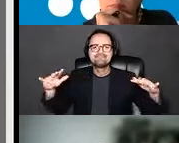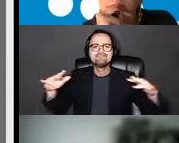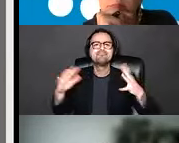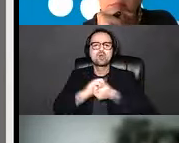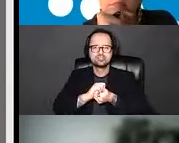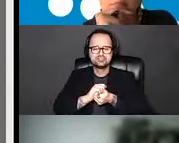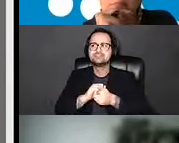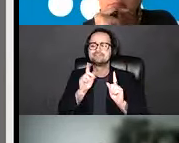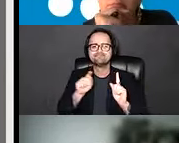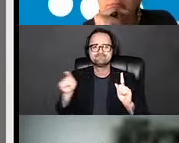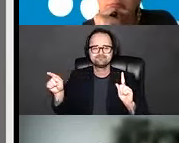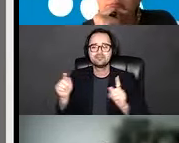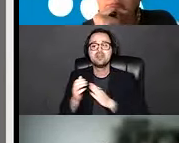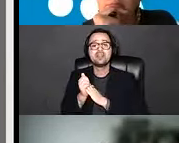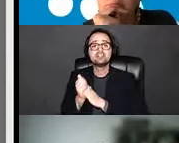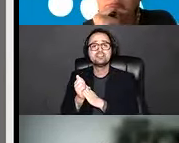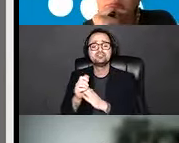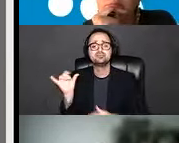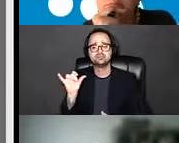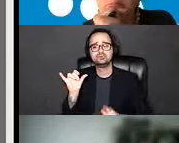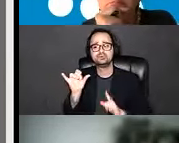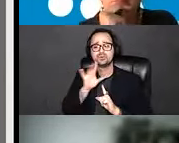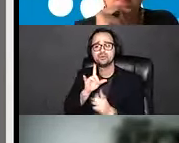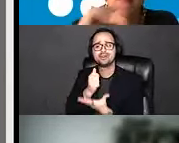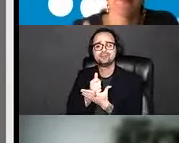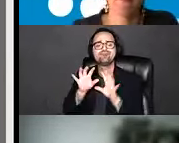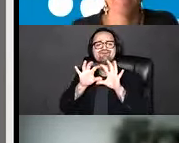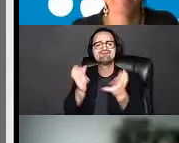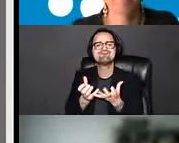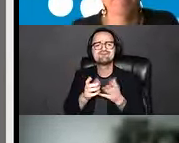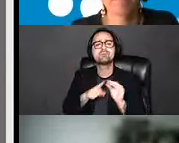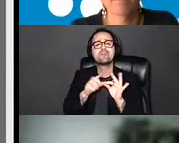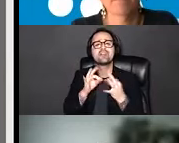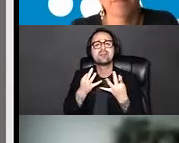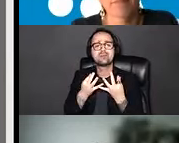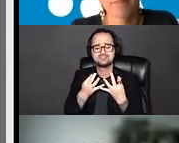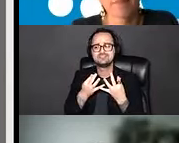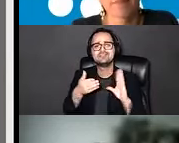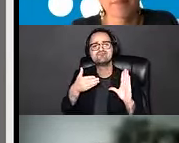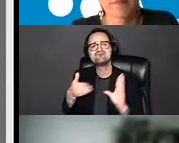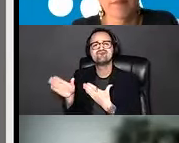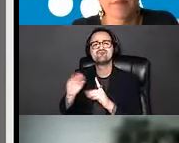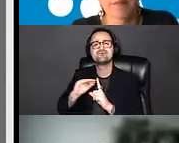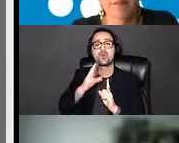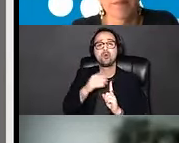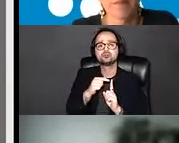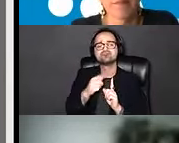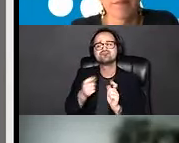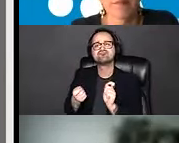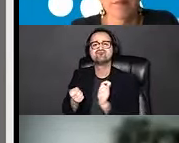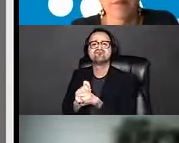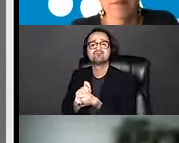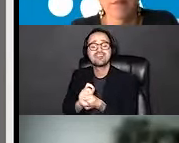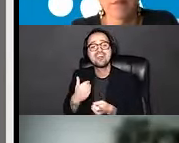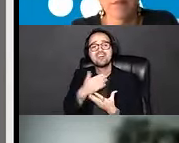So giving leadership to that, to really think again holistically about families' need. Shift the systems culture, and there's some work I